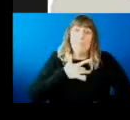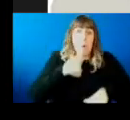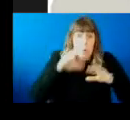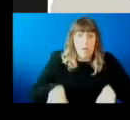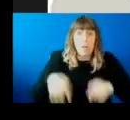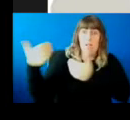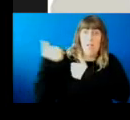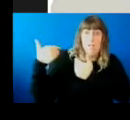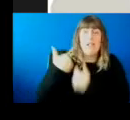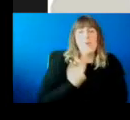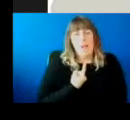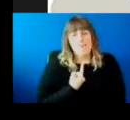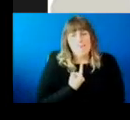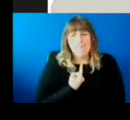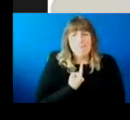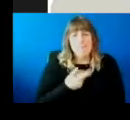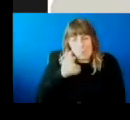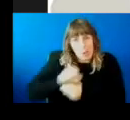work off the side of his or her desk.